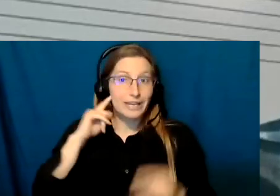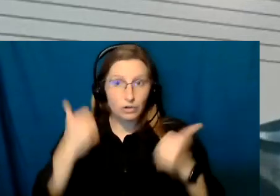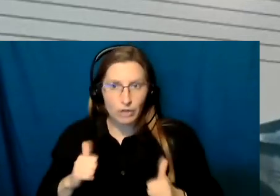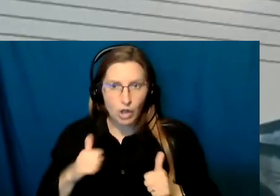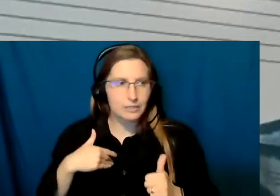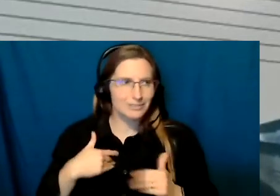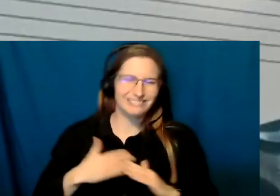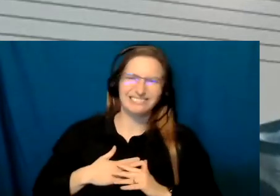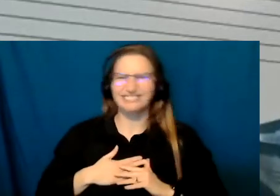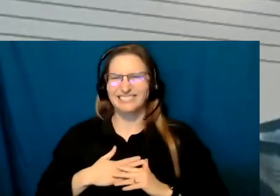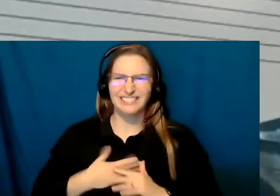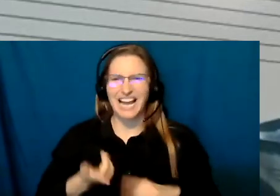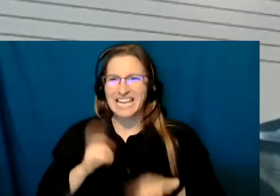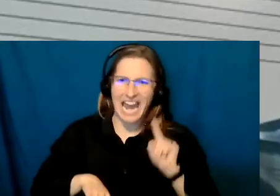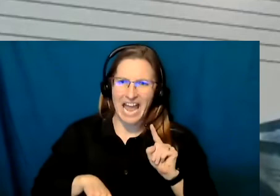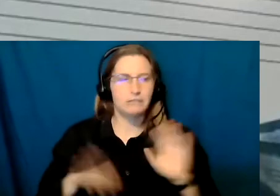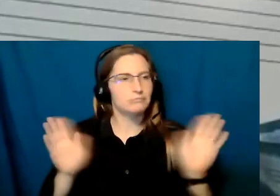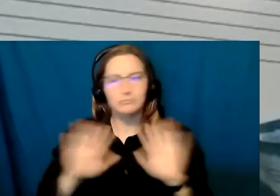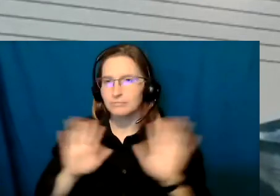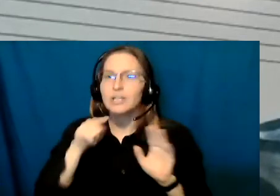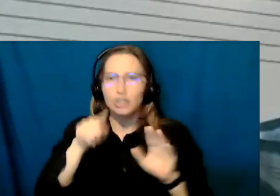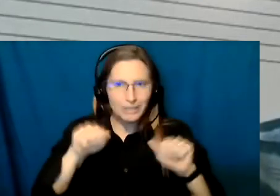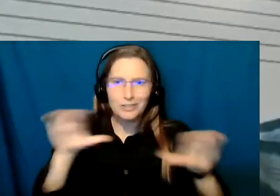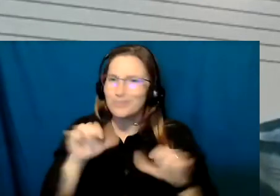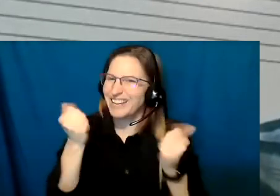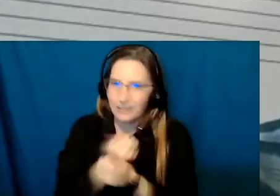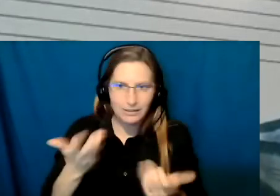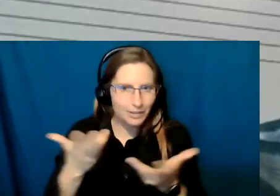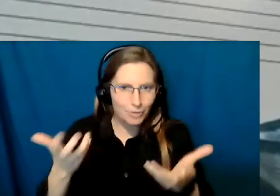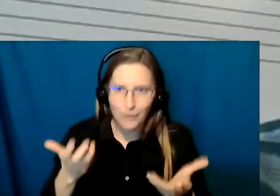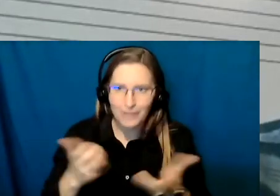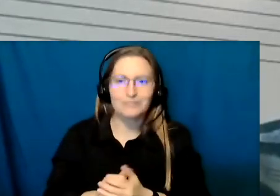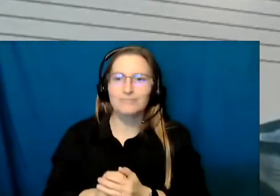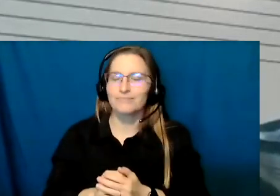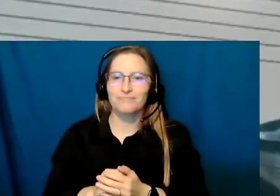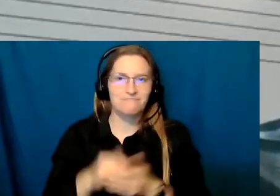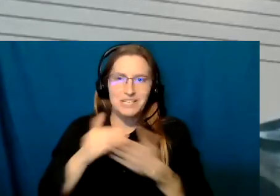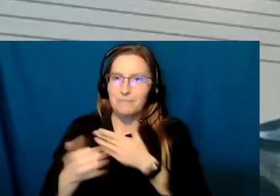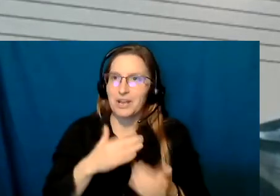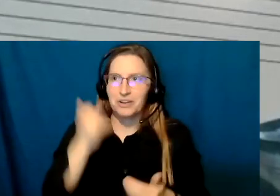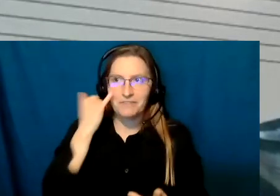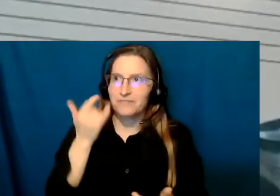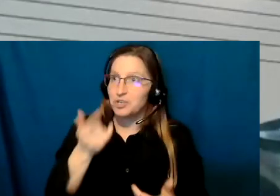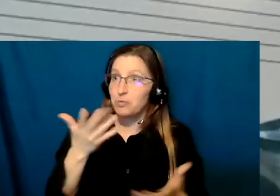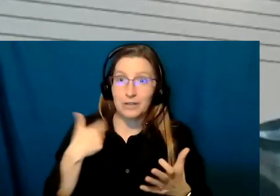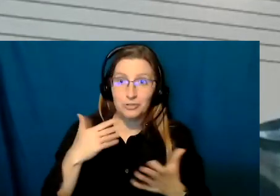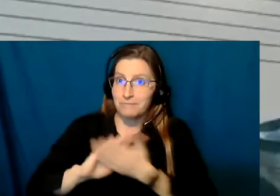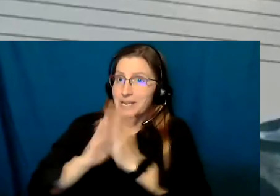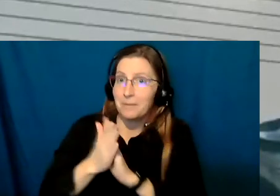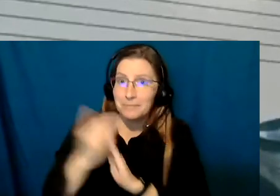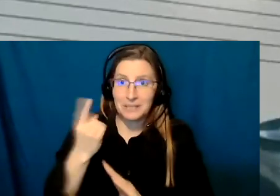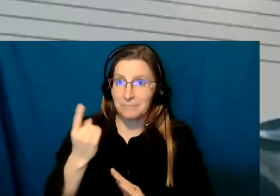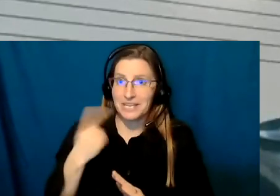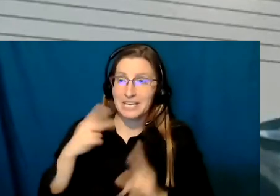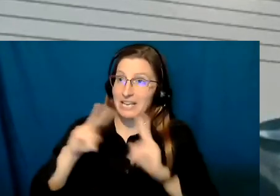way. You can do anything you want, even if you want to be something that is a